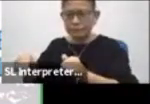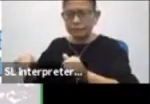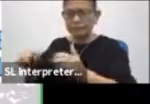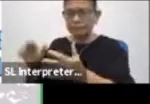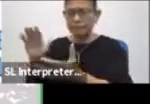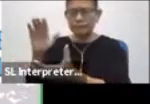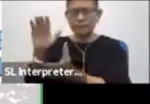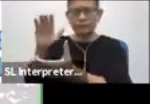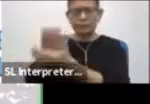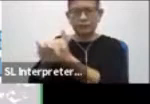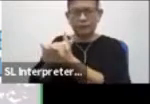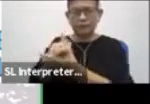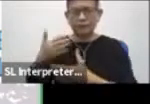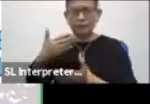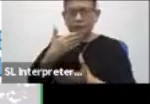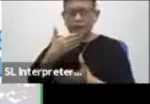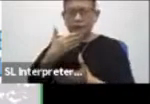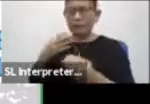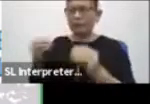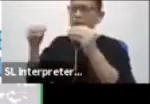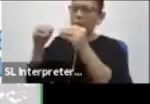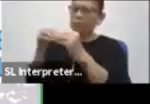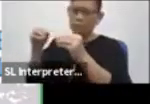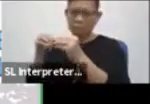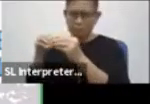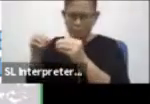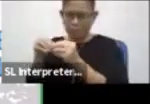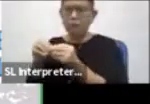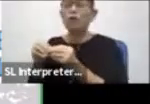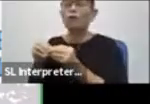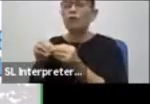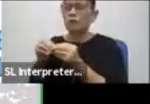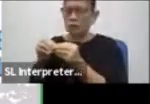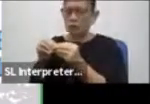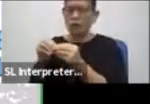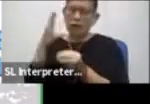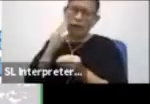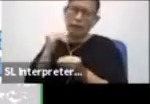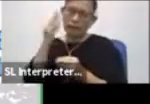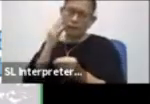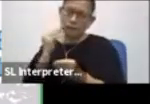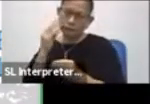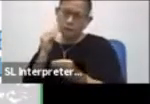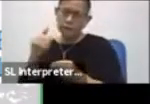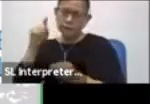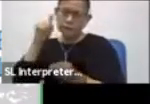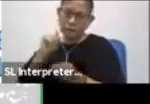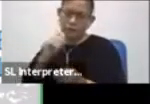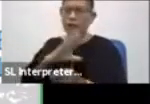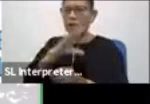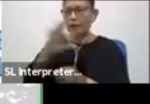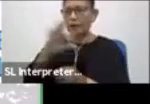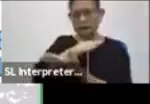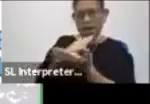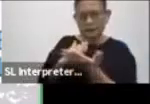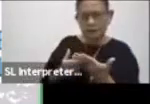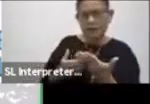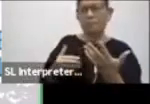are far more likely to experience regular sexual relationship and then are the unmarried sexually